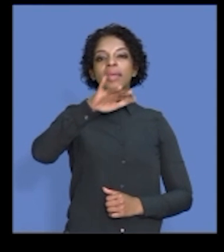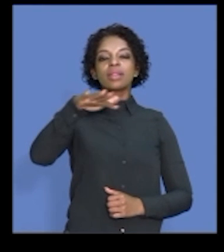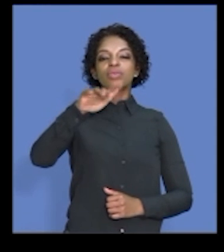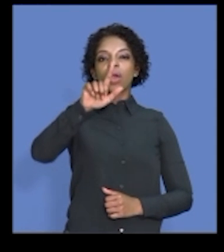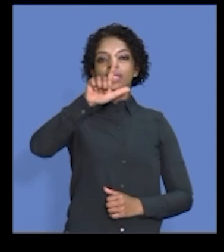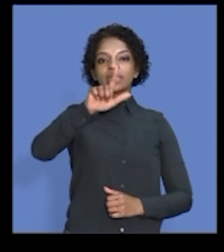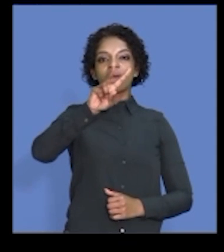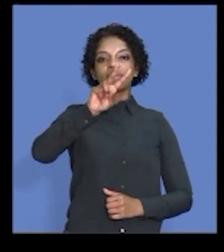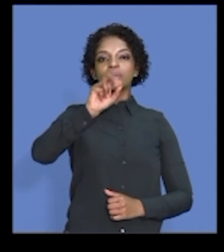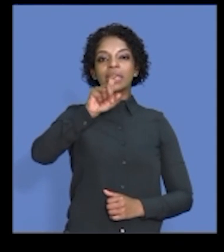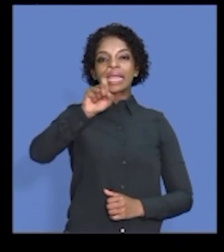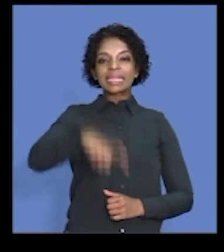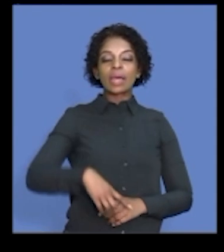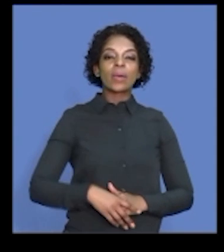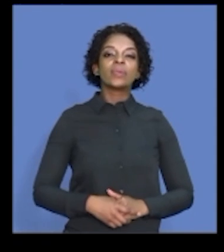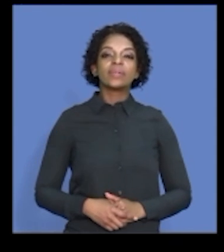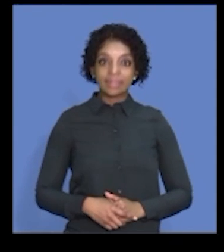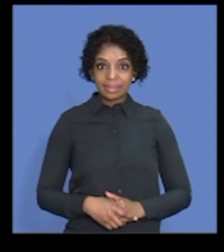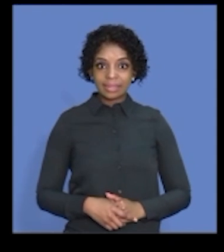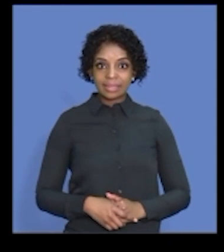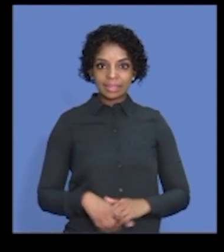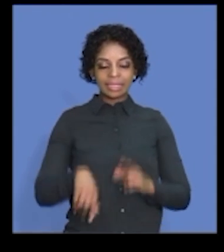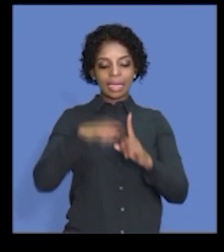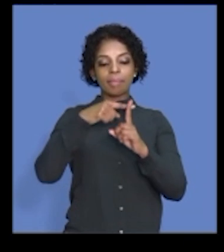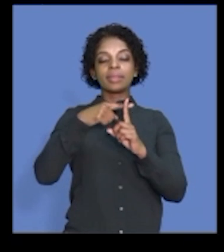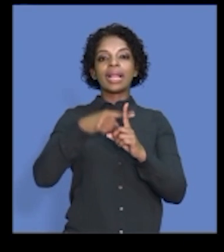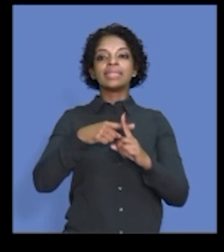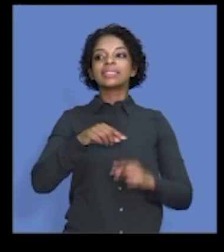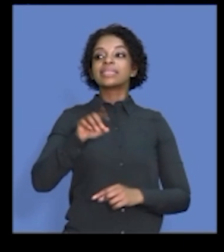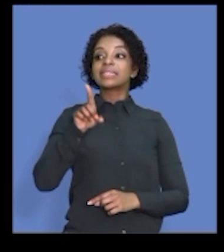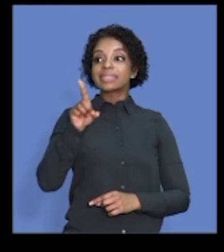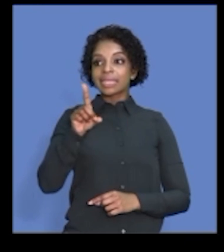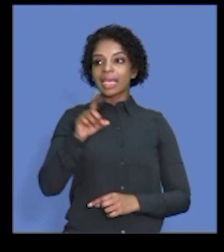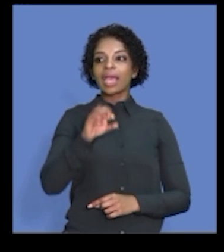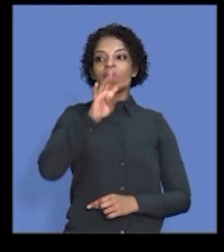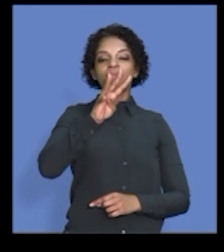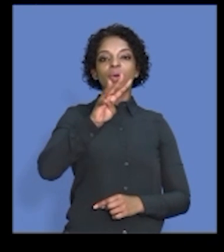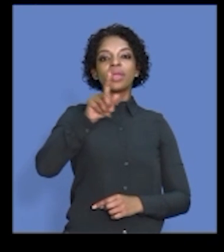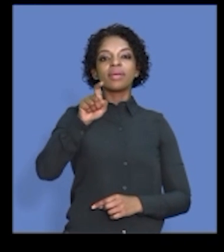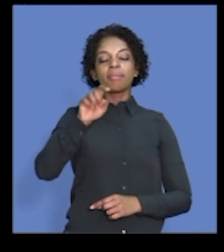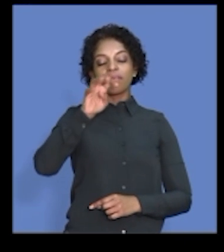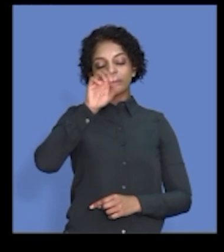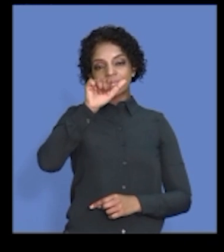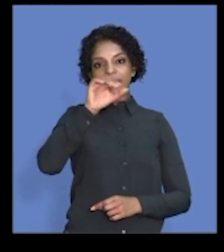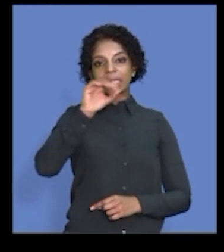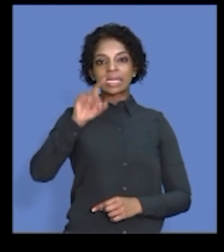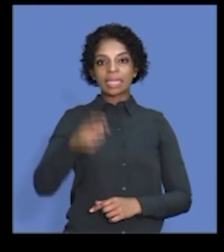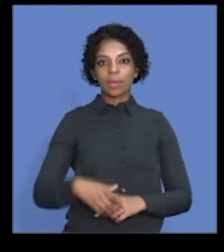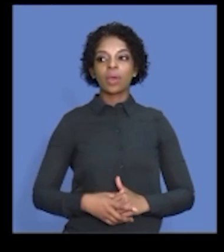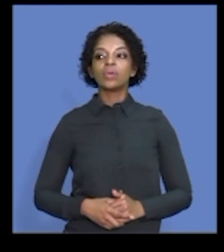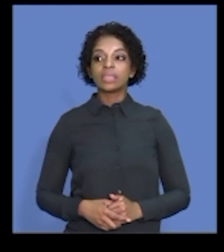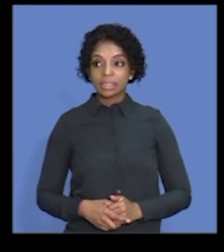5,720,000 was the closing figure, plus the 186,000, reverse operation. Let me remind you once